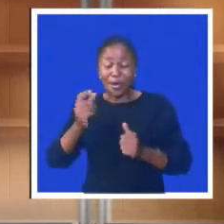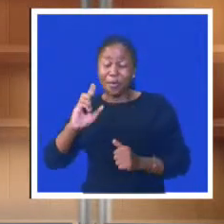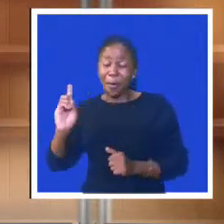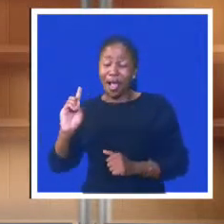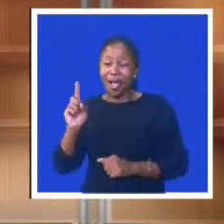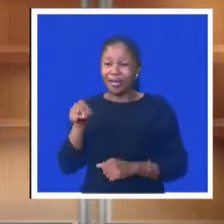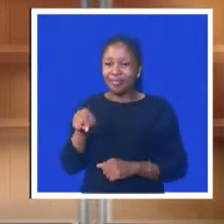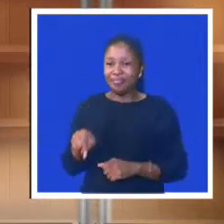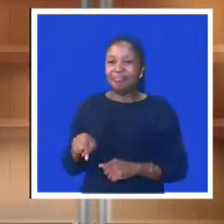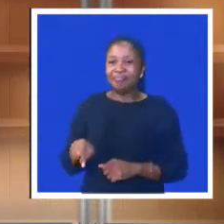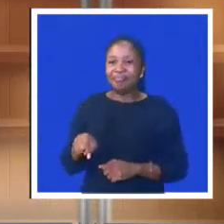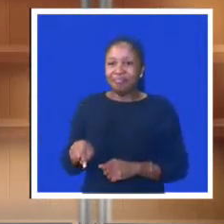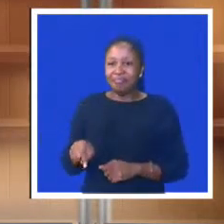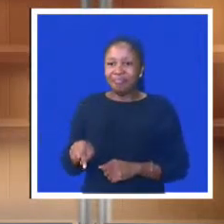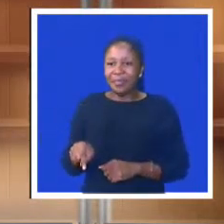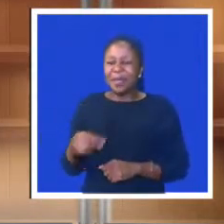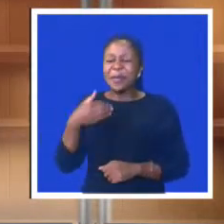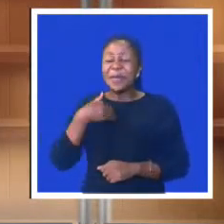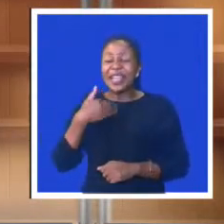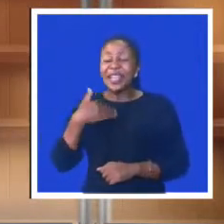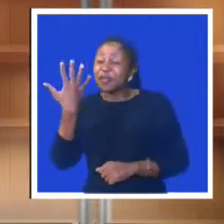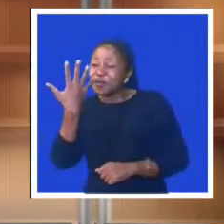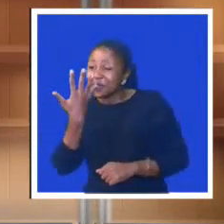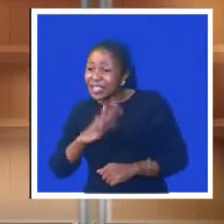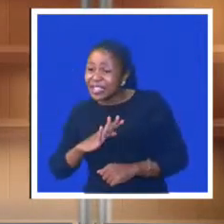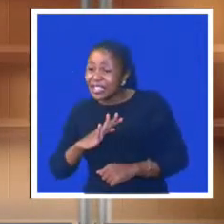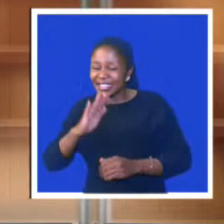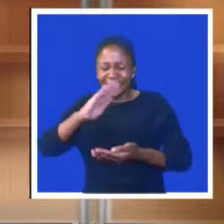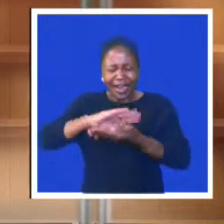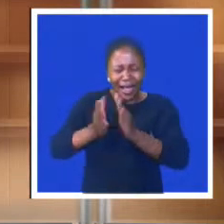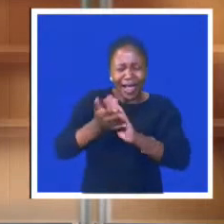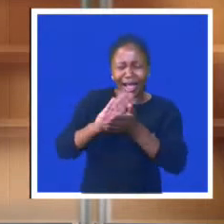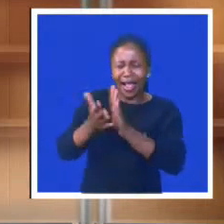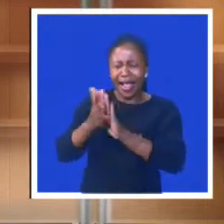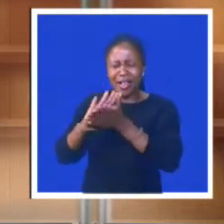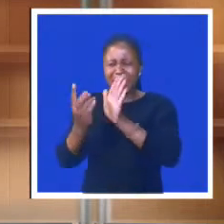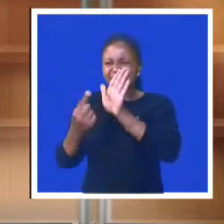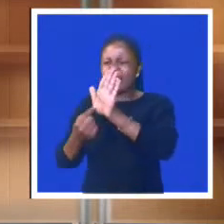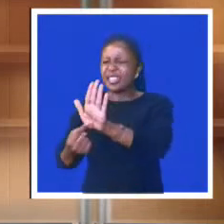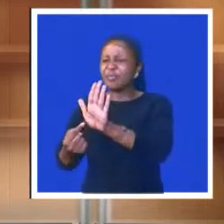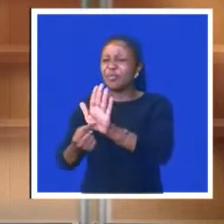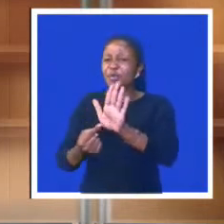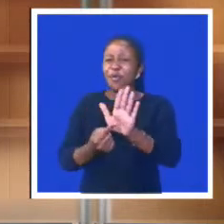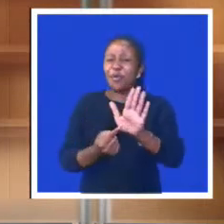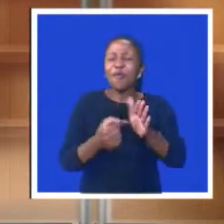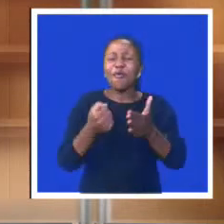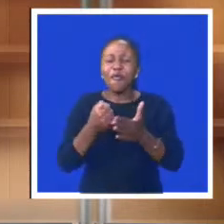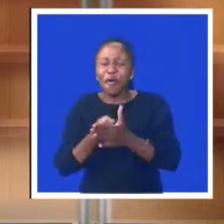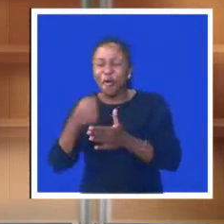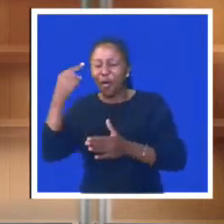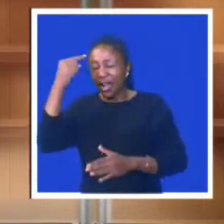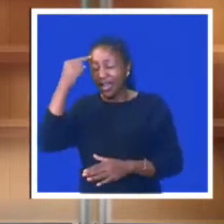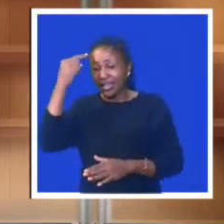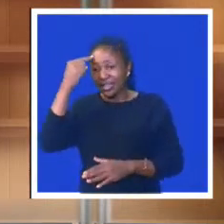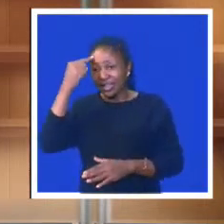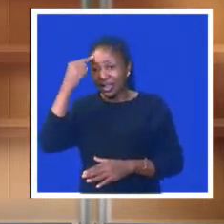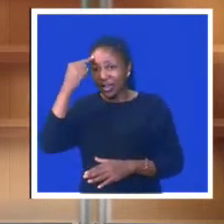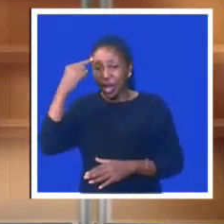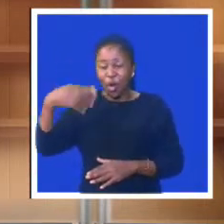to help you understand these prepositions. Let us look at our first